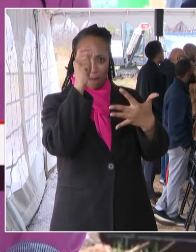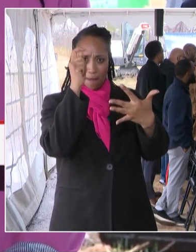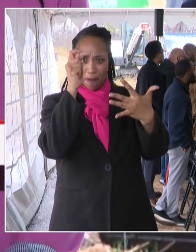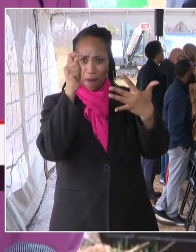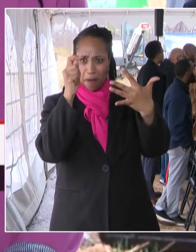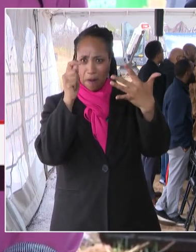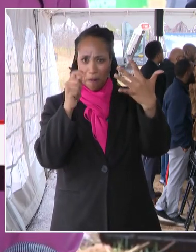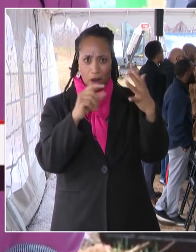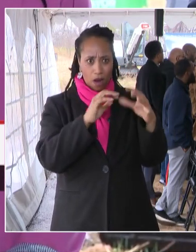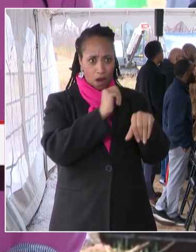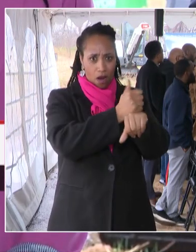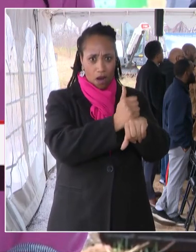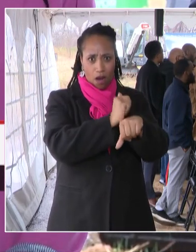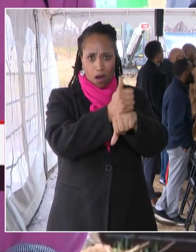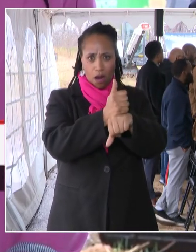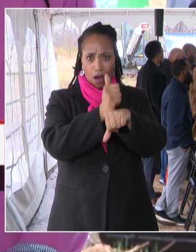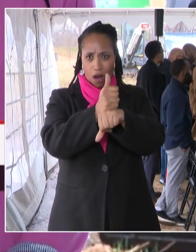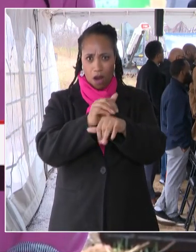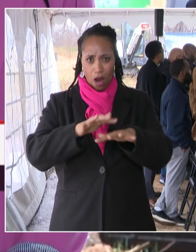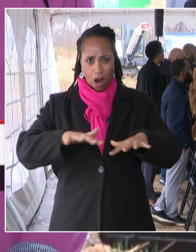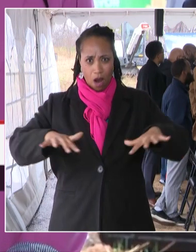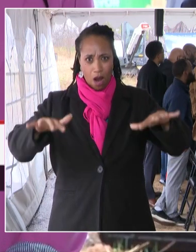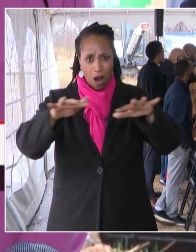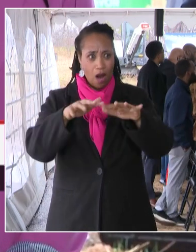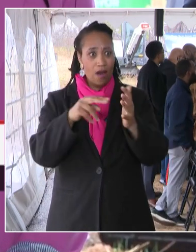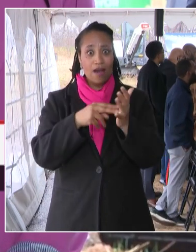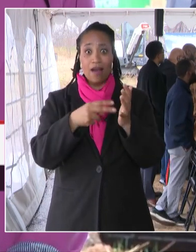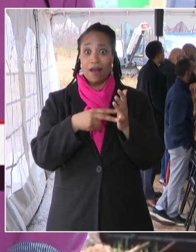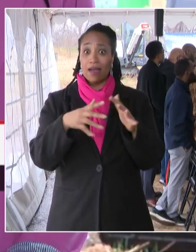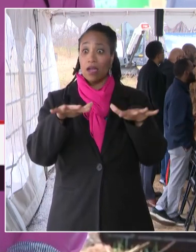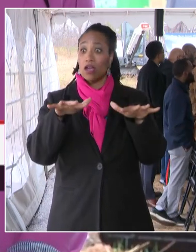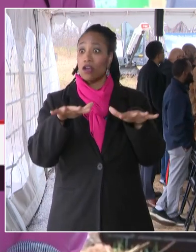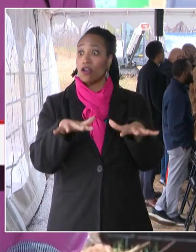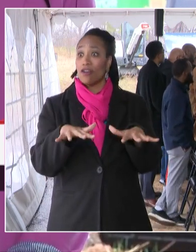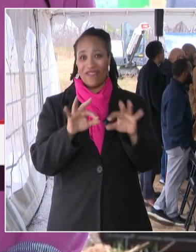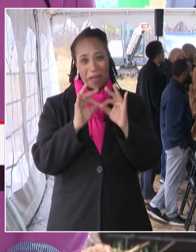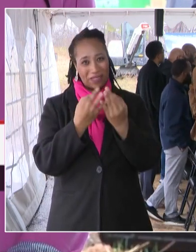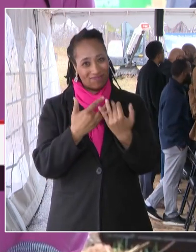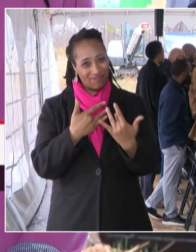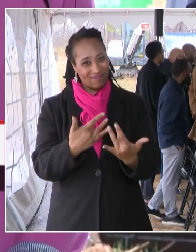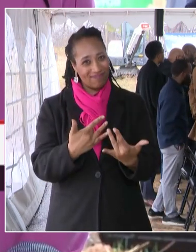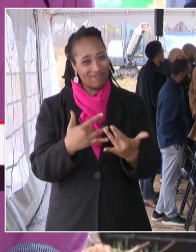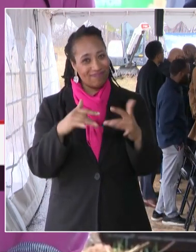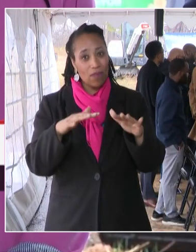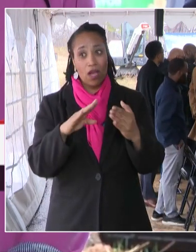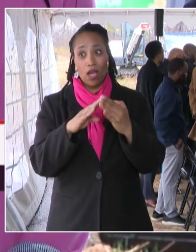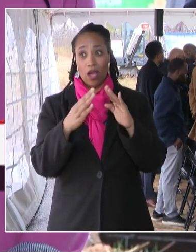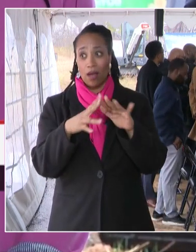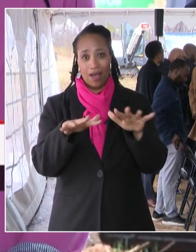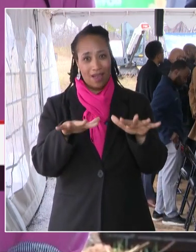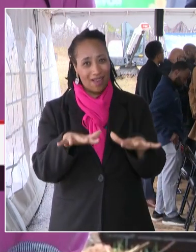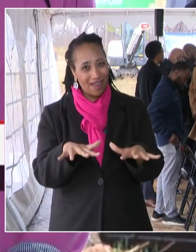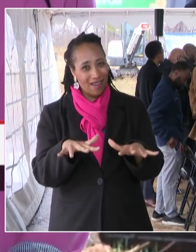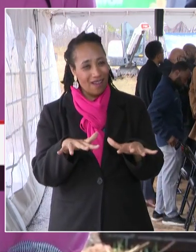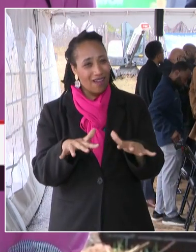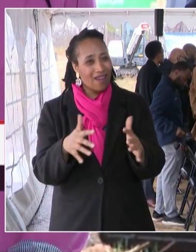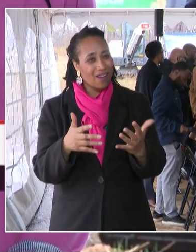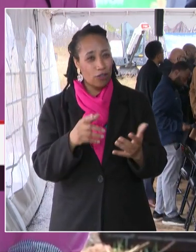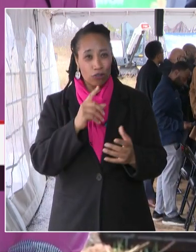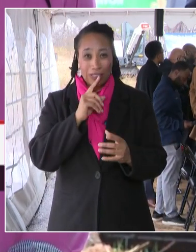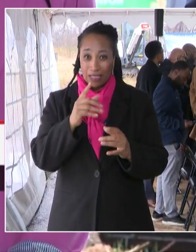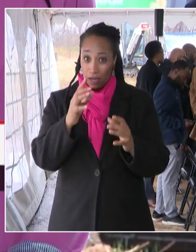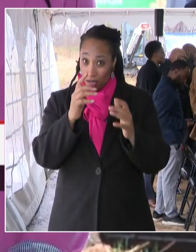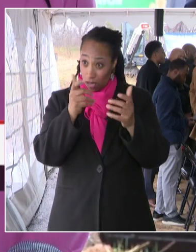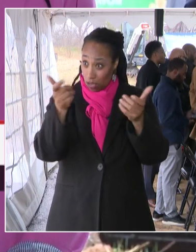in the city with new construction, single-family housing. And that has attracted a lot of young